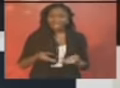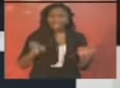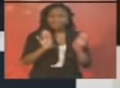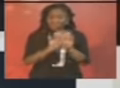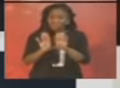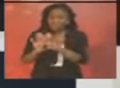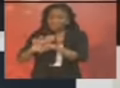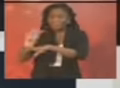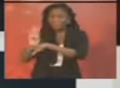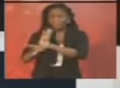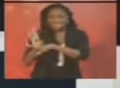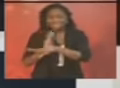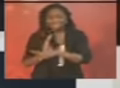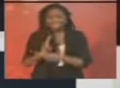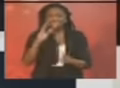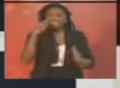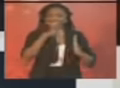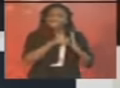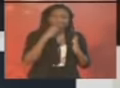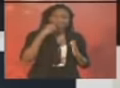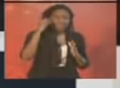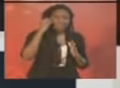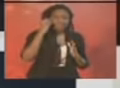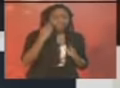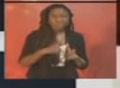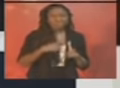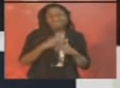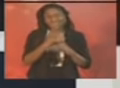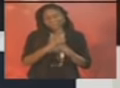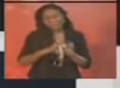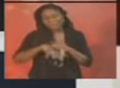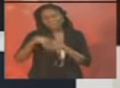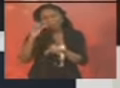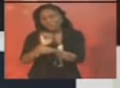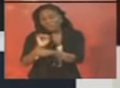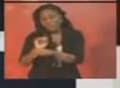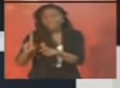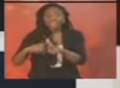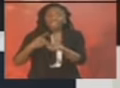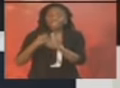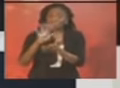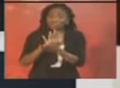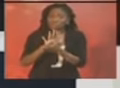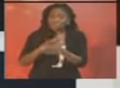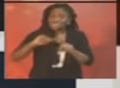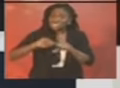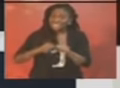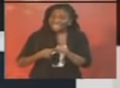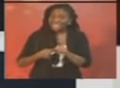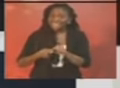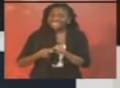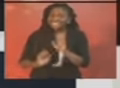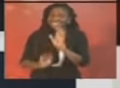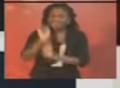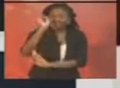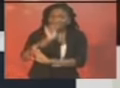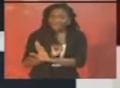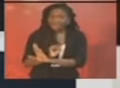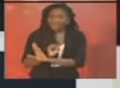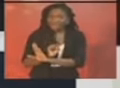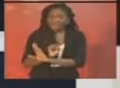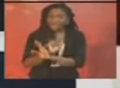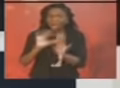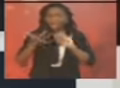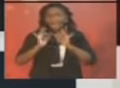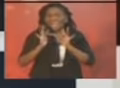of Health, and then we started school in September. Now, when the children first started, there was online schooling, and I think it was